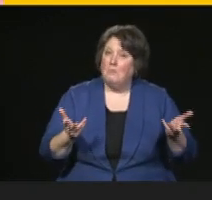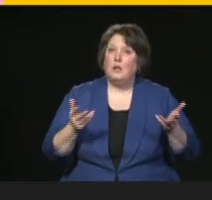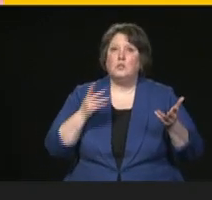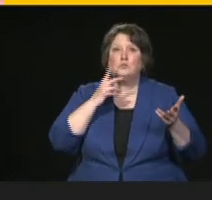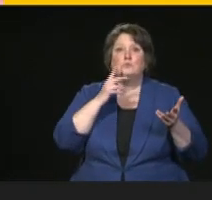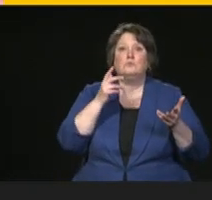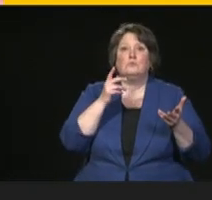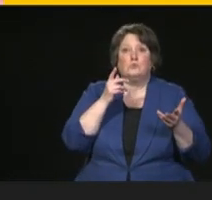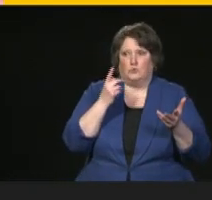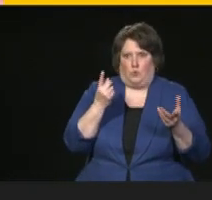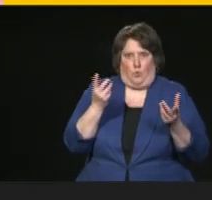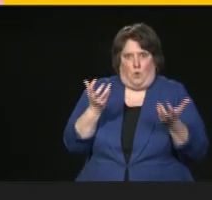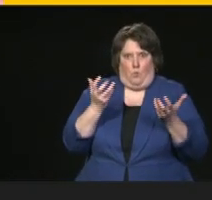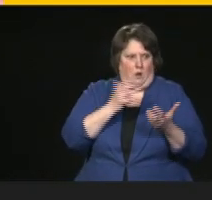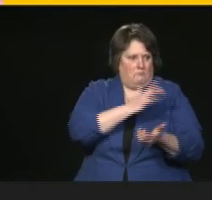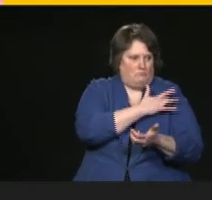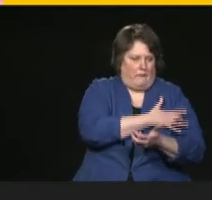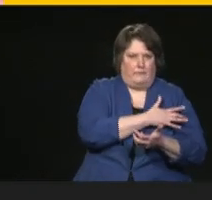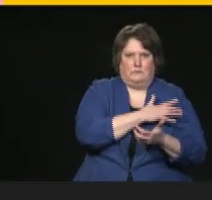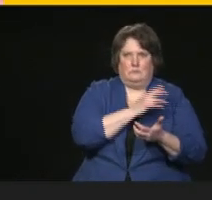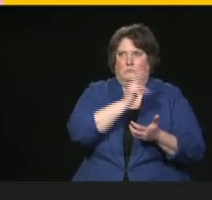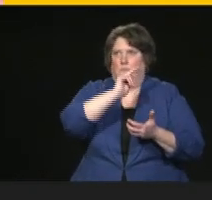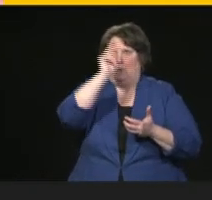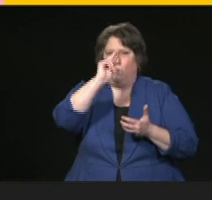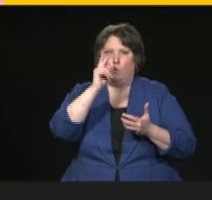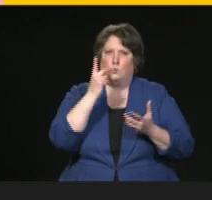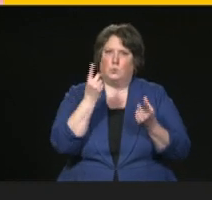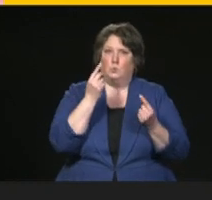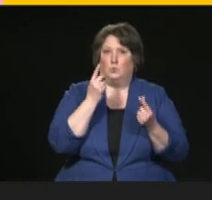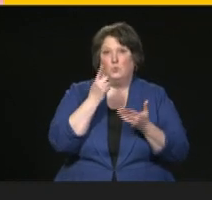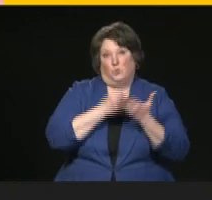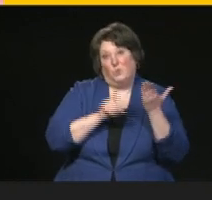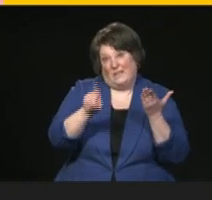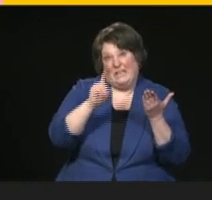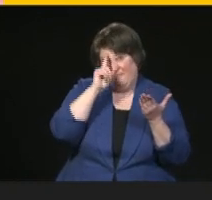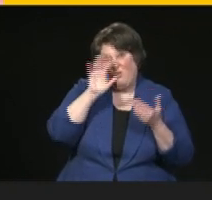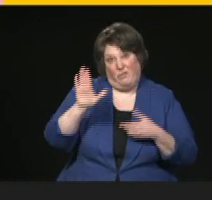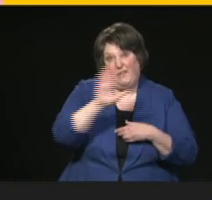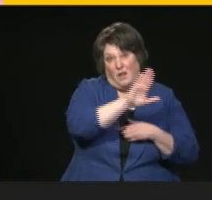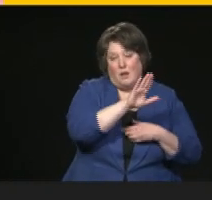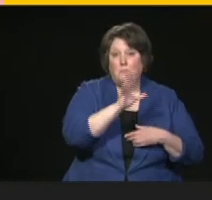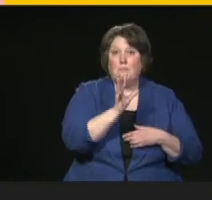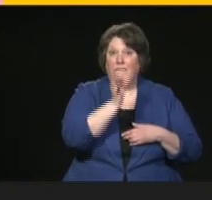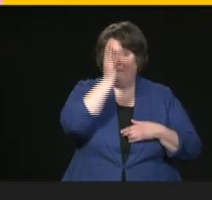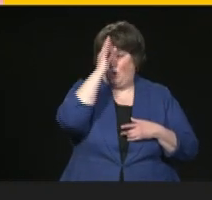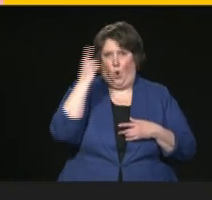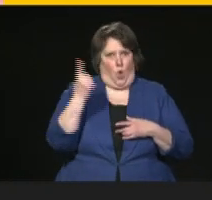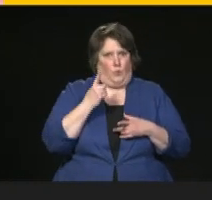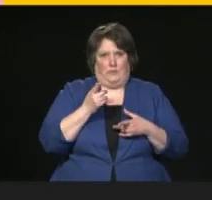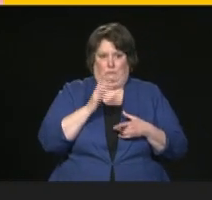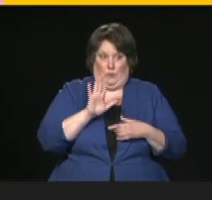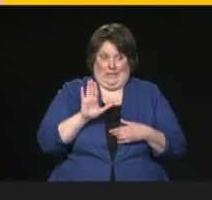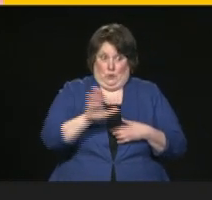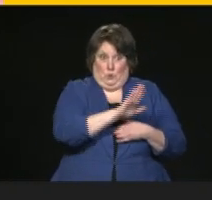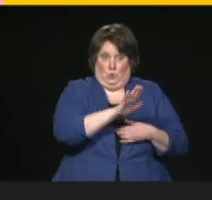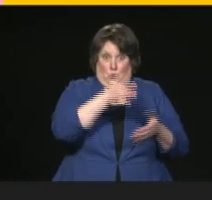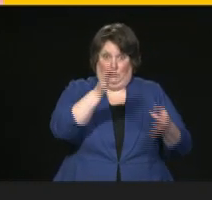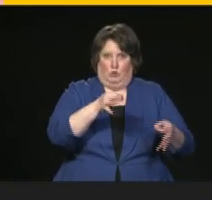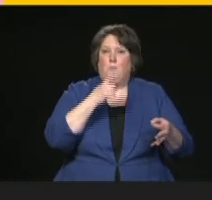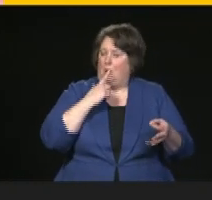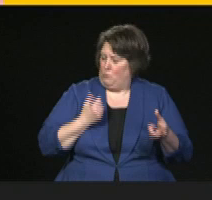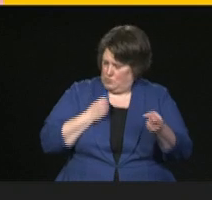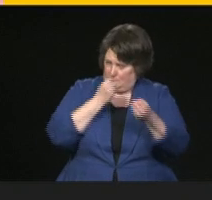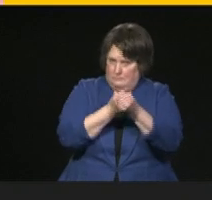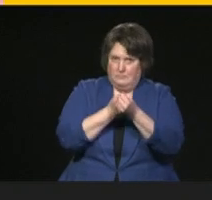in their jurisdiction, but we at the federal level are always there to support and assist in terms of looking at ways we can support in terms of